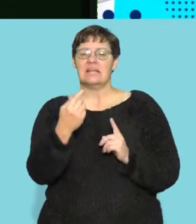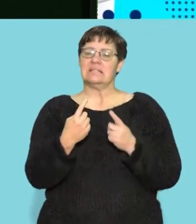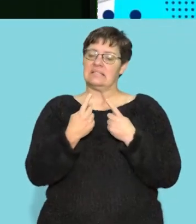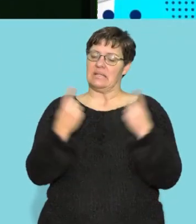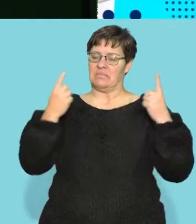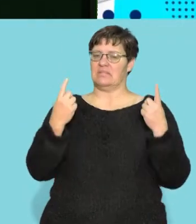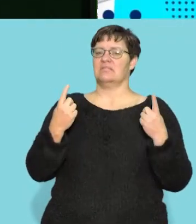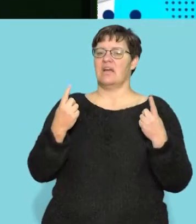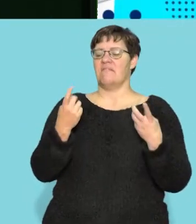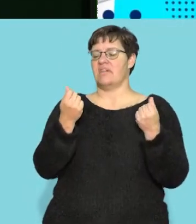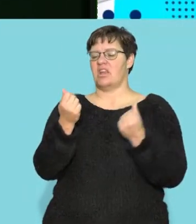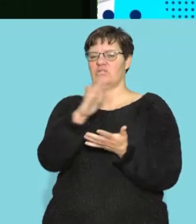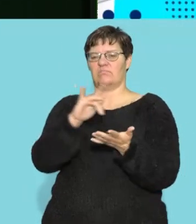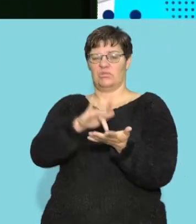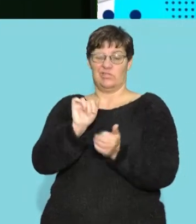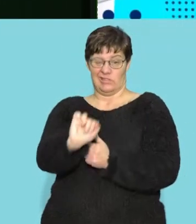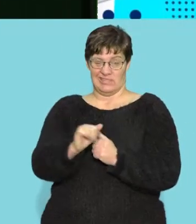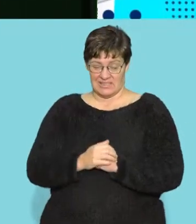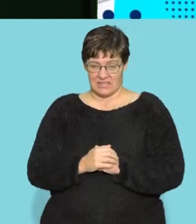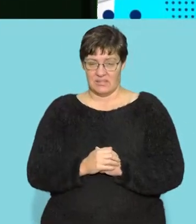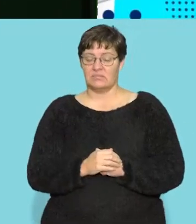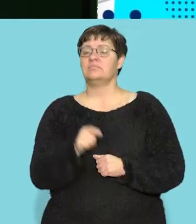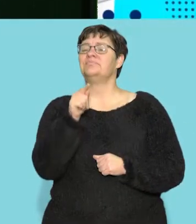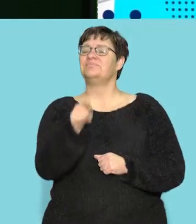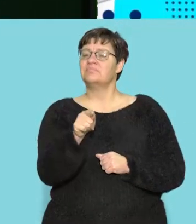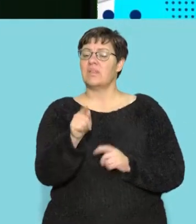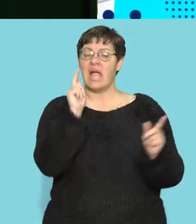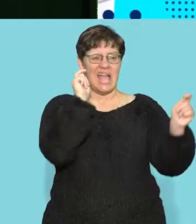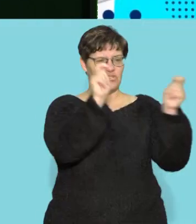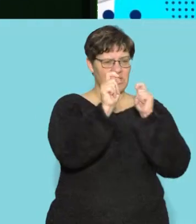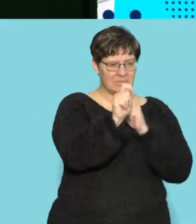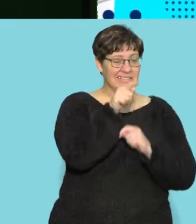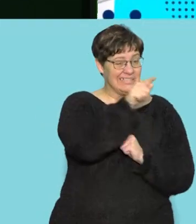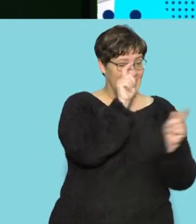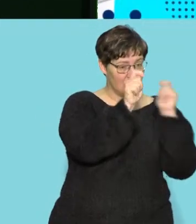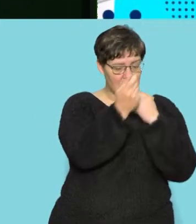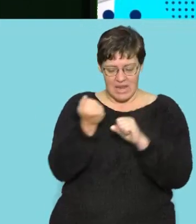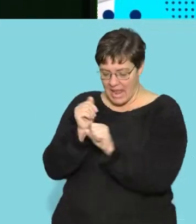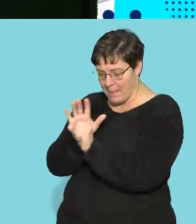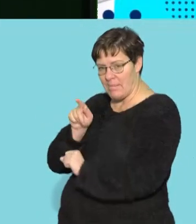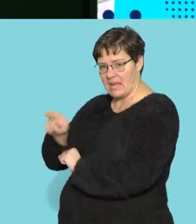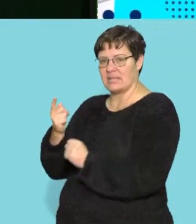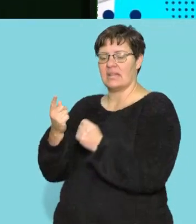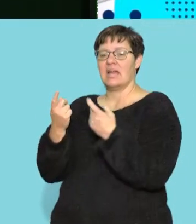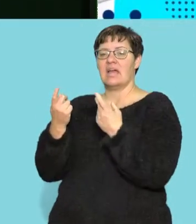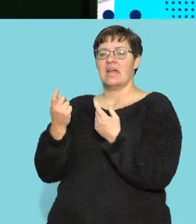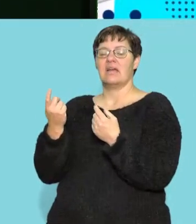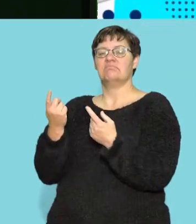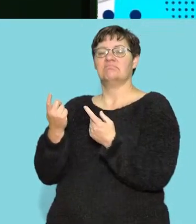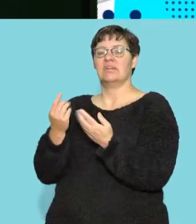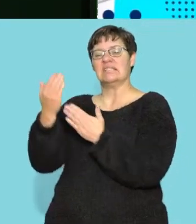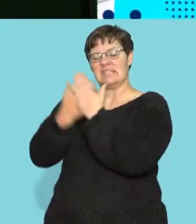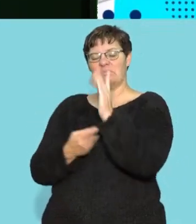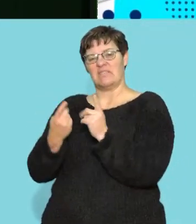position, and we're looking at the adjustments and how they impact on the statement of financial